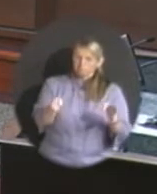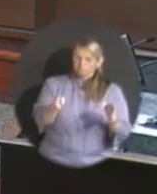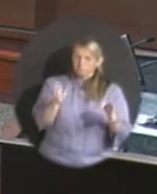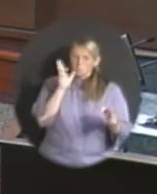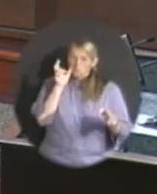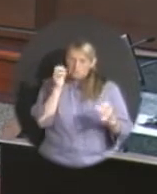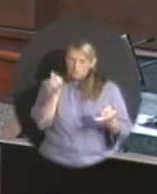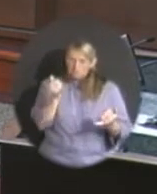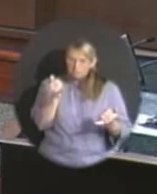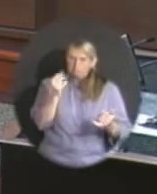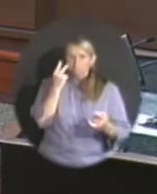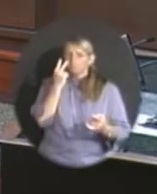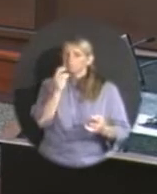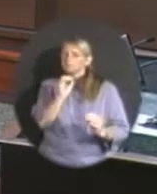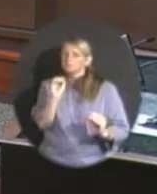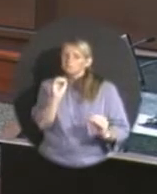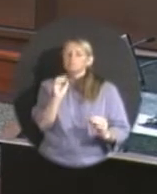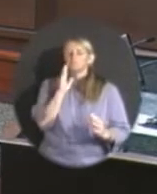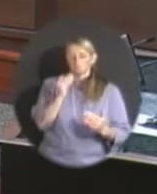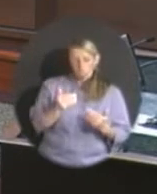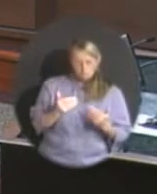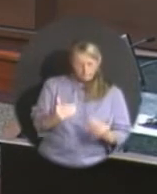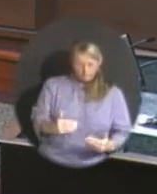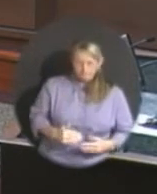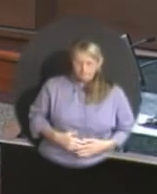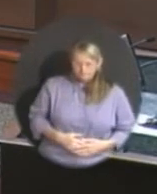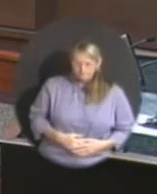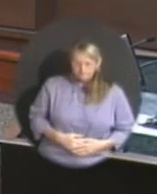All right, seeing none, we will move along.